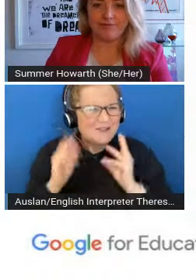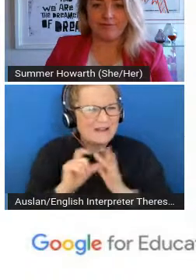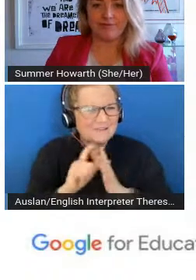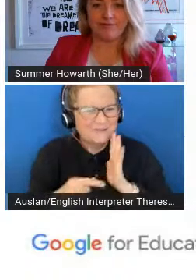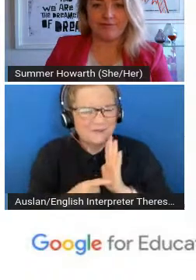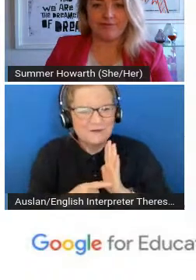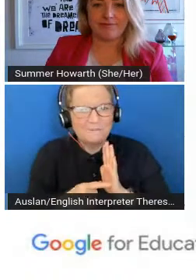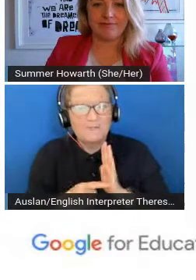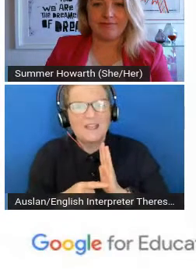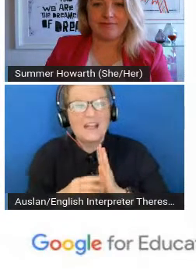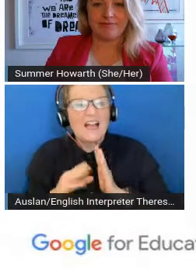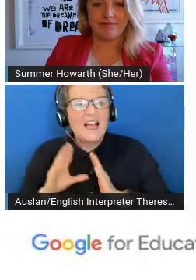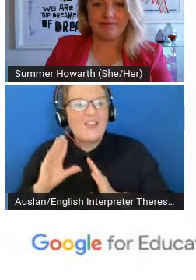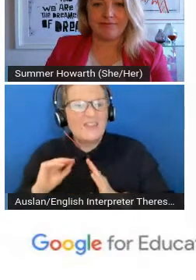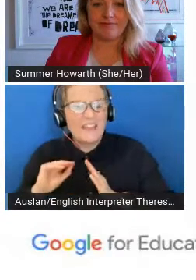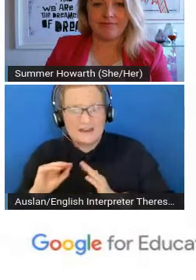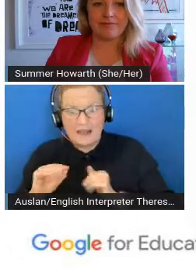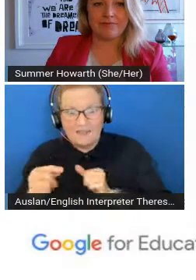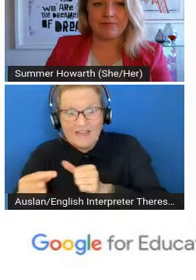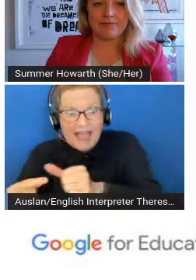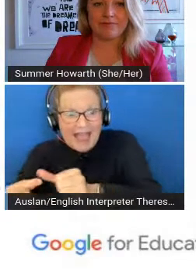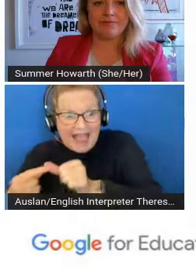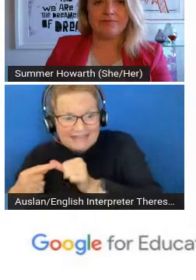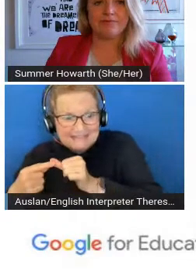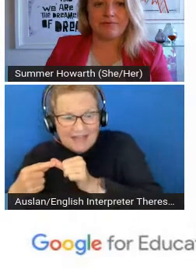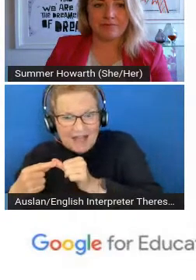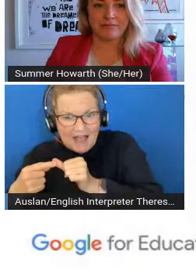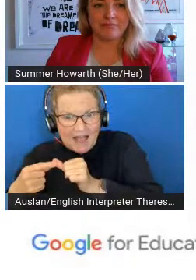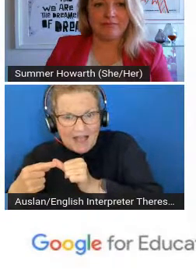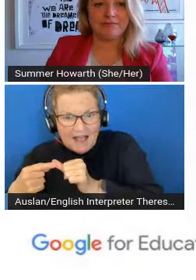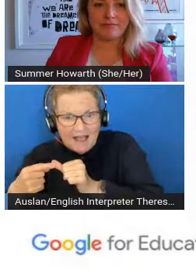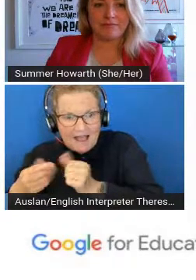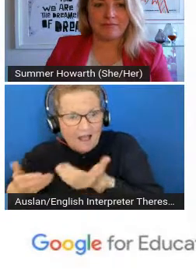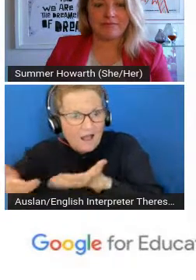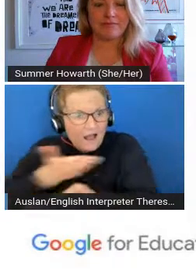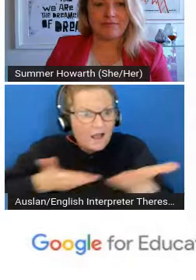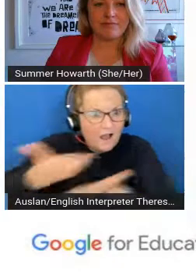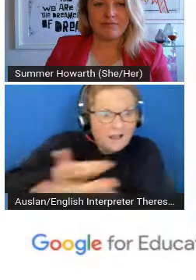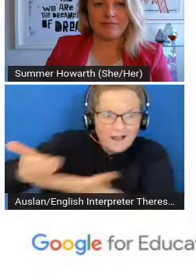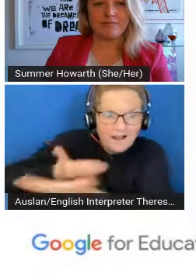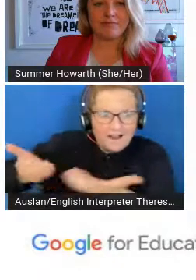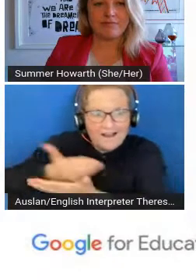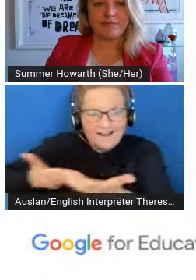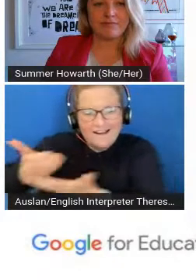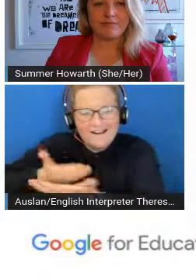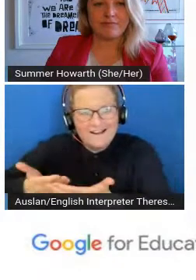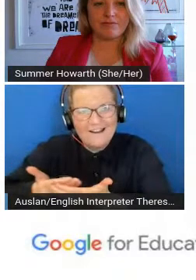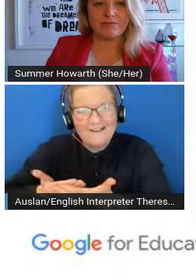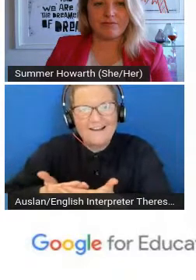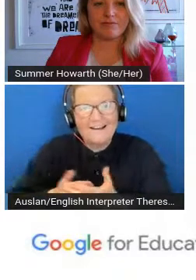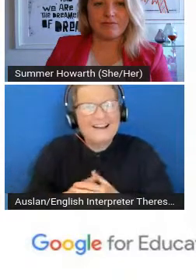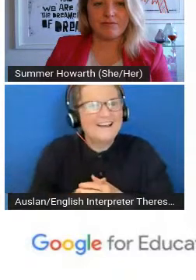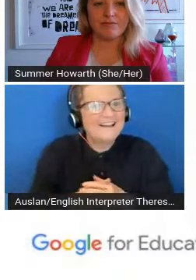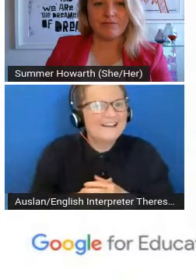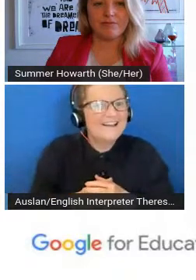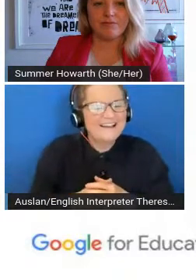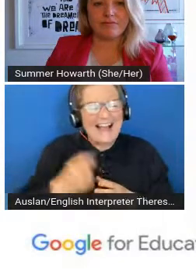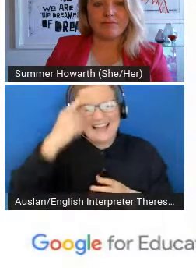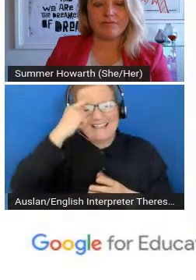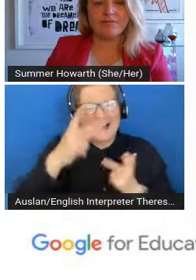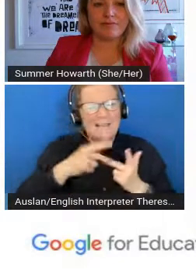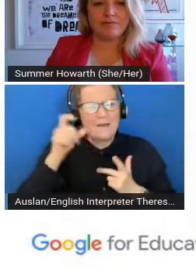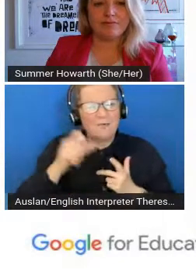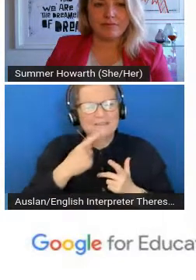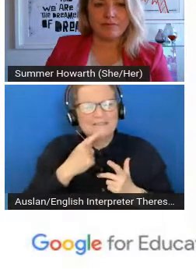then bounce that student's answer around. And so rather than me saying, and I think the analogy, which I've heard someone use before, is the